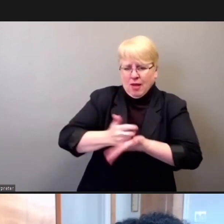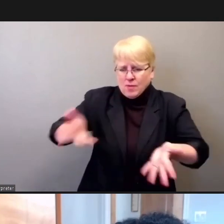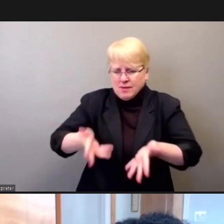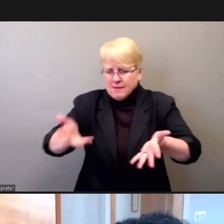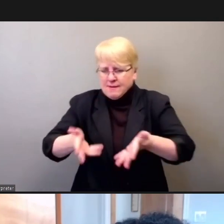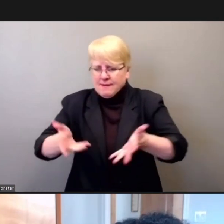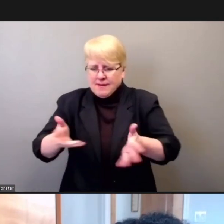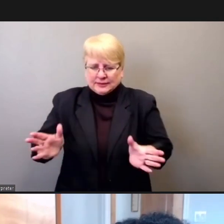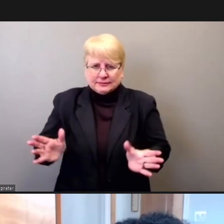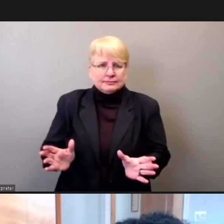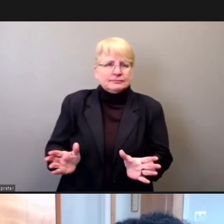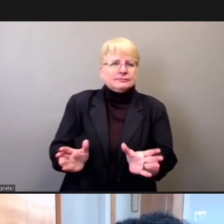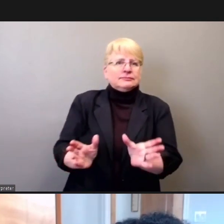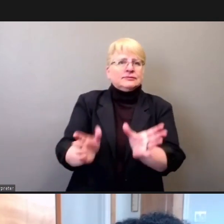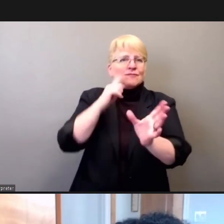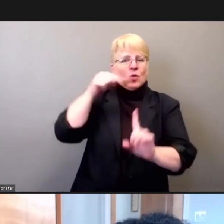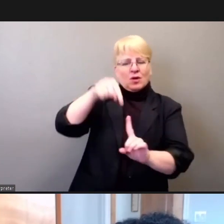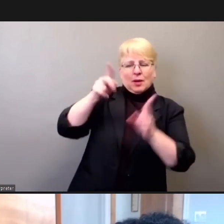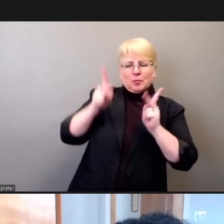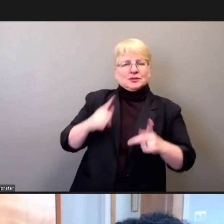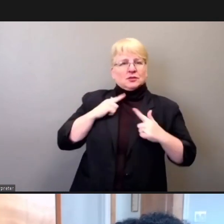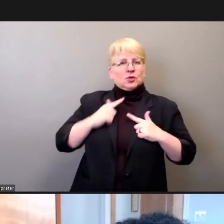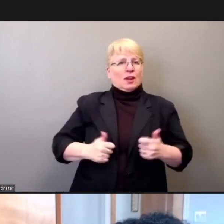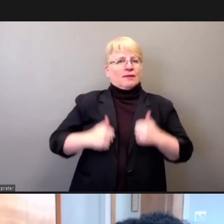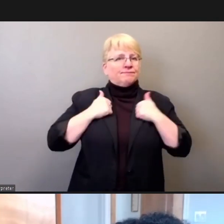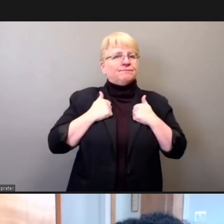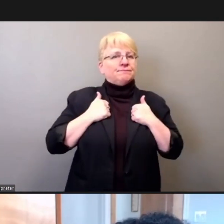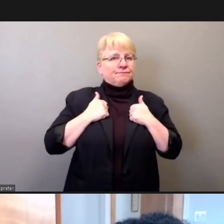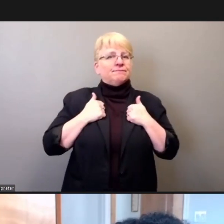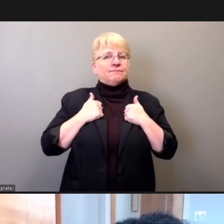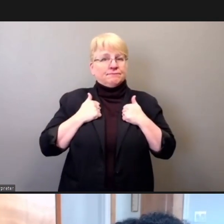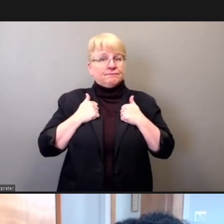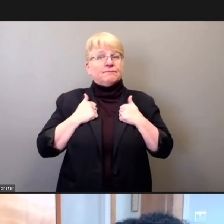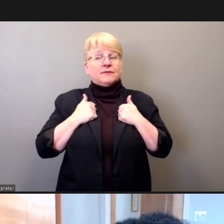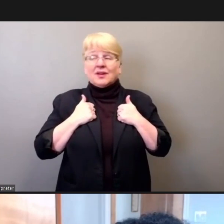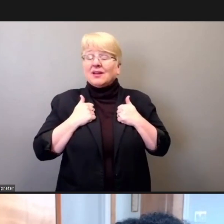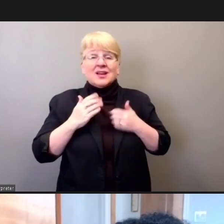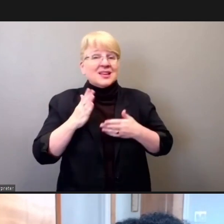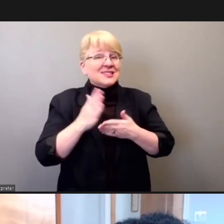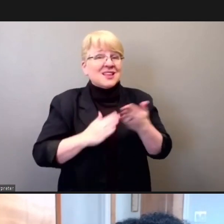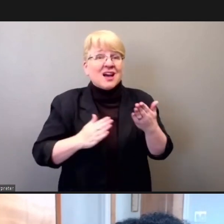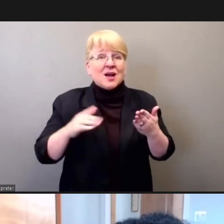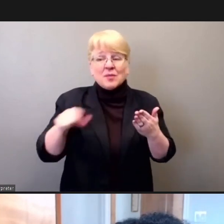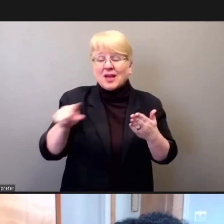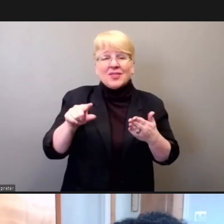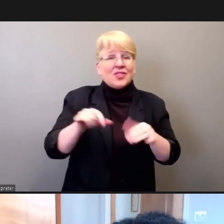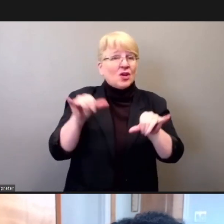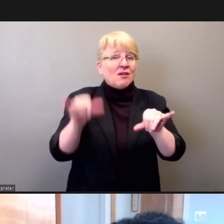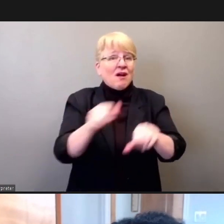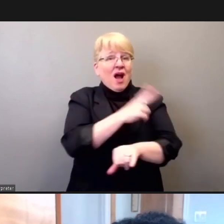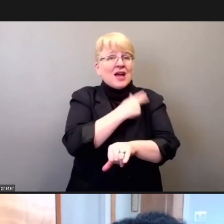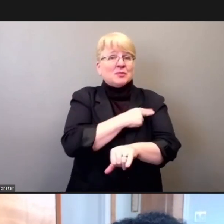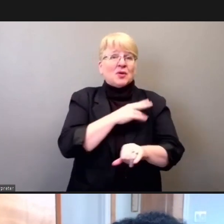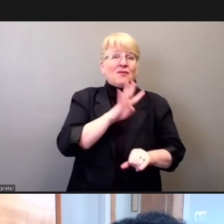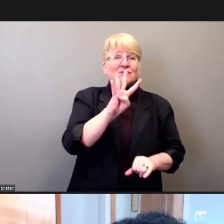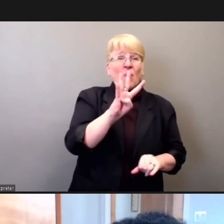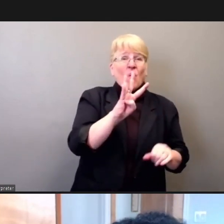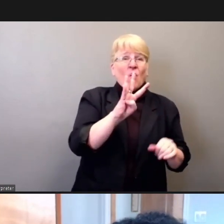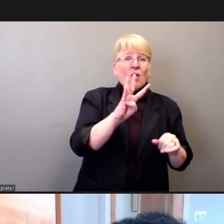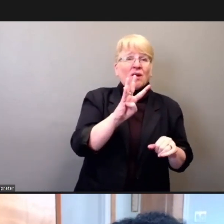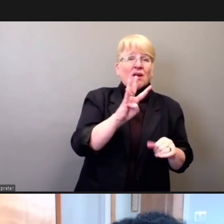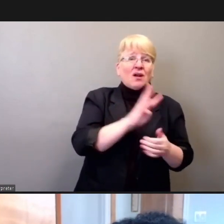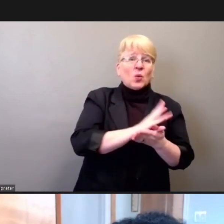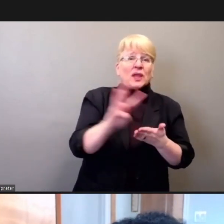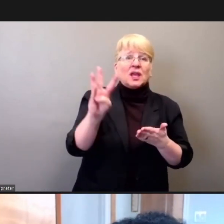these hospitalizations are 4, 6, 8 weeks, which creates some of the